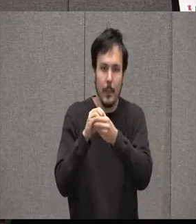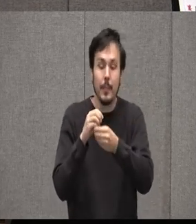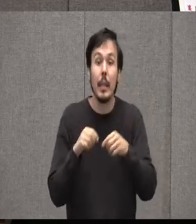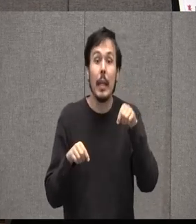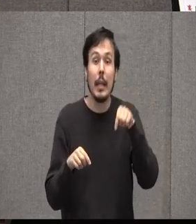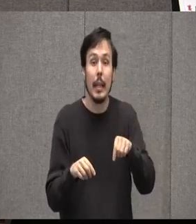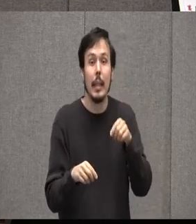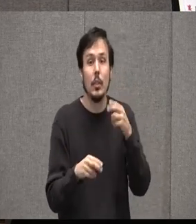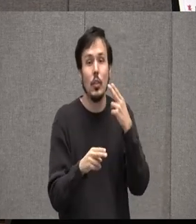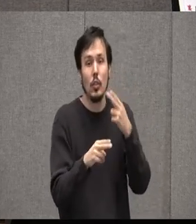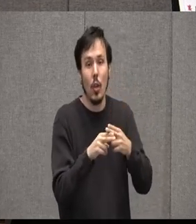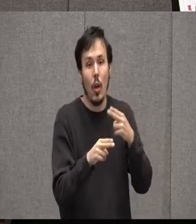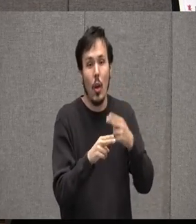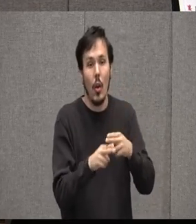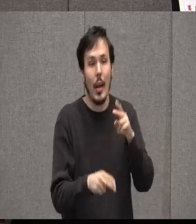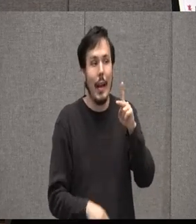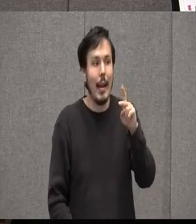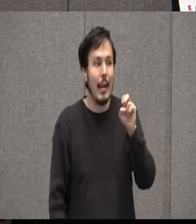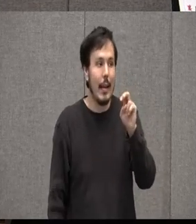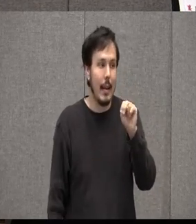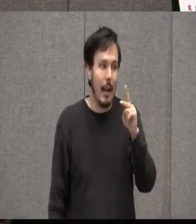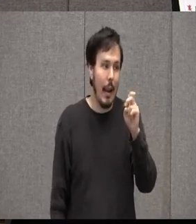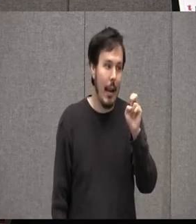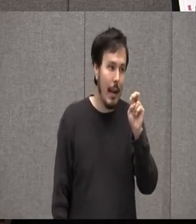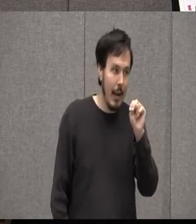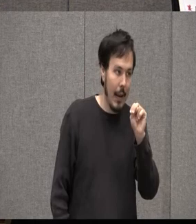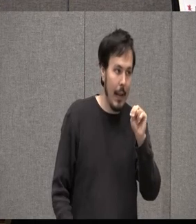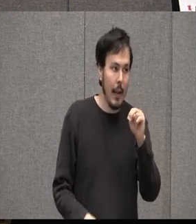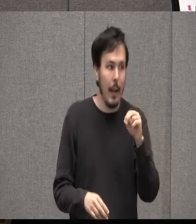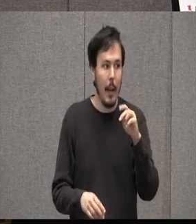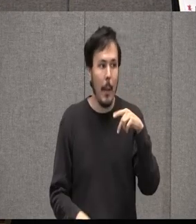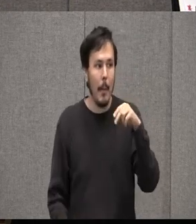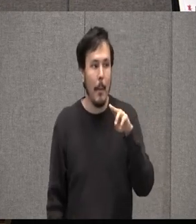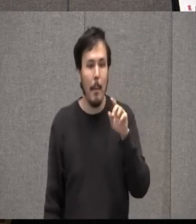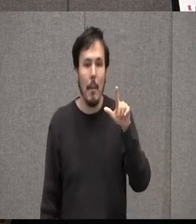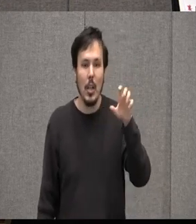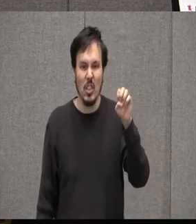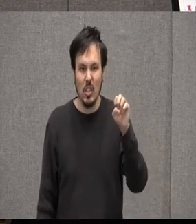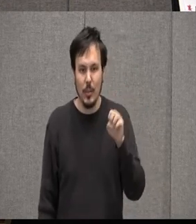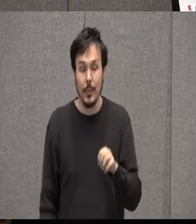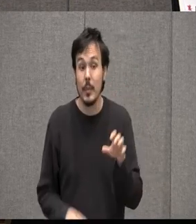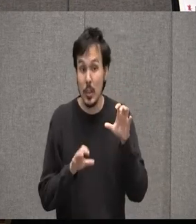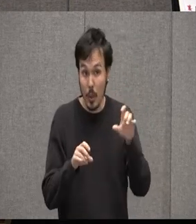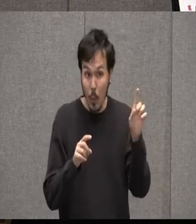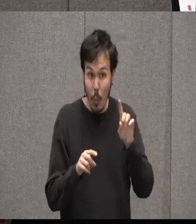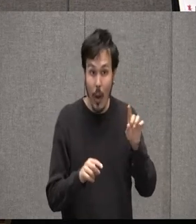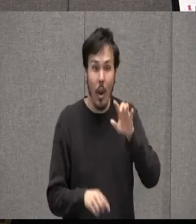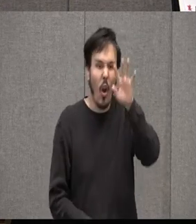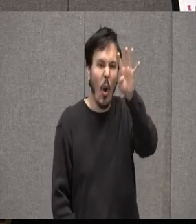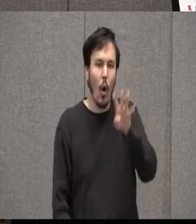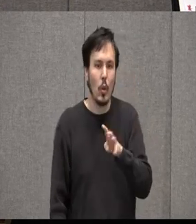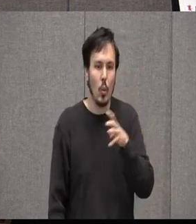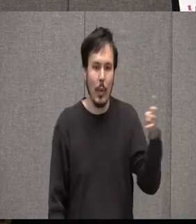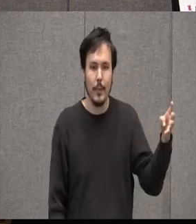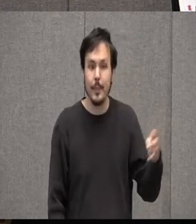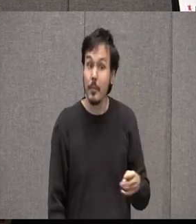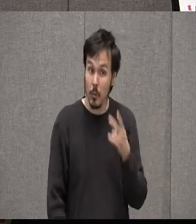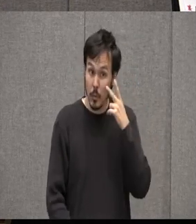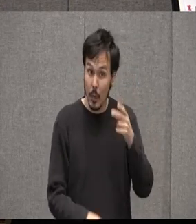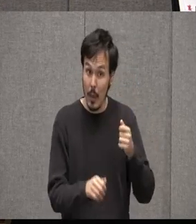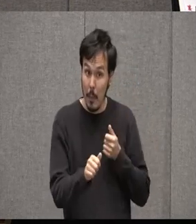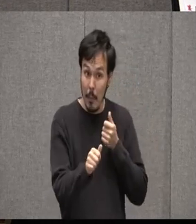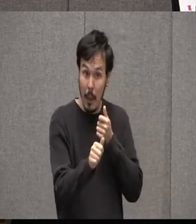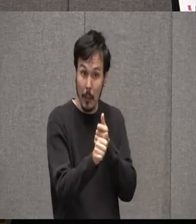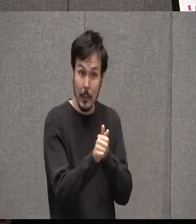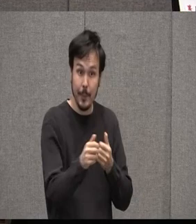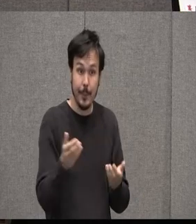puzzle. And a Ken-Ken puzzle is a special puzzle that is done on a grid. As you can see behind me,